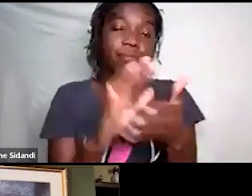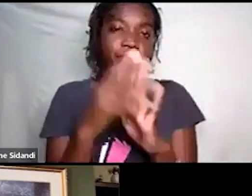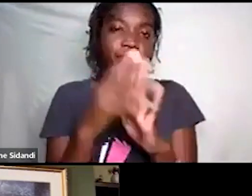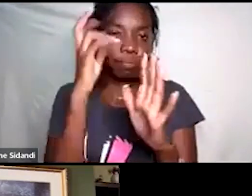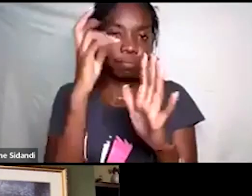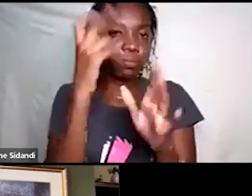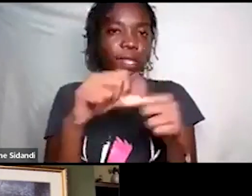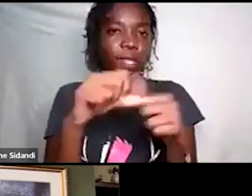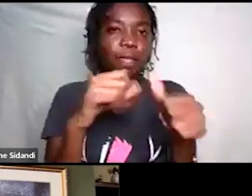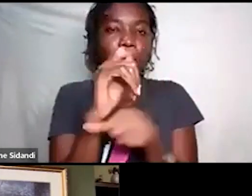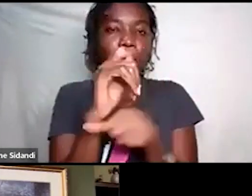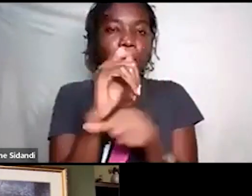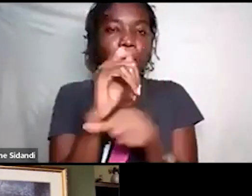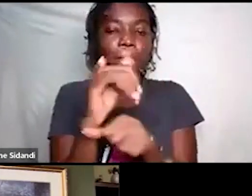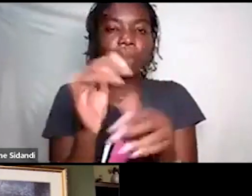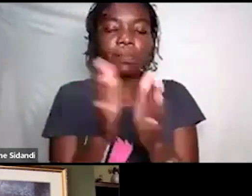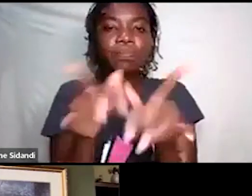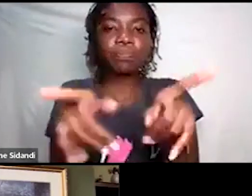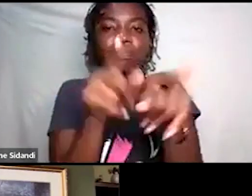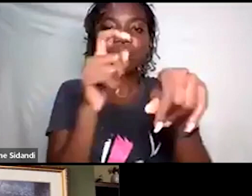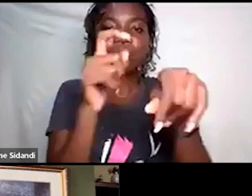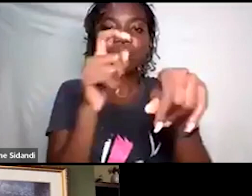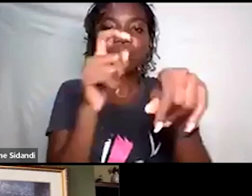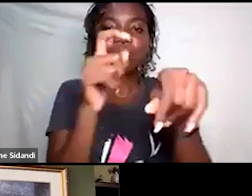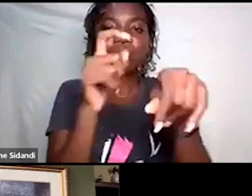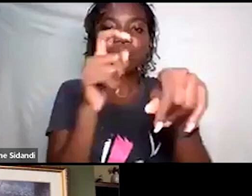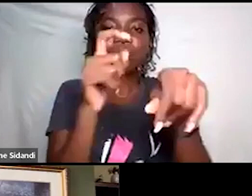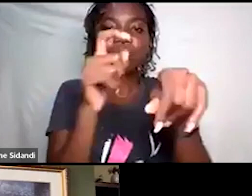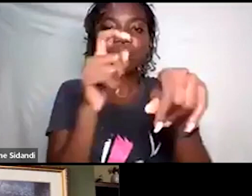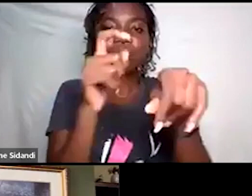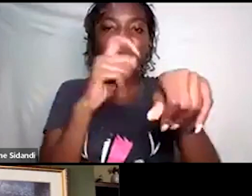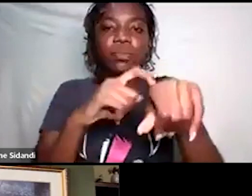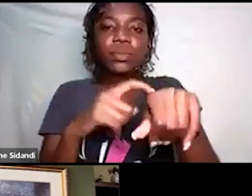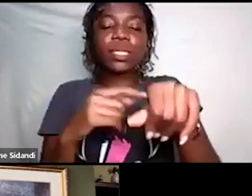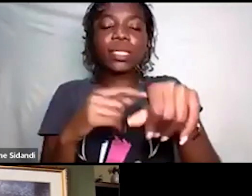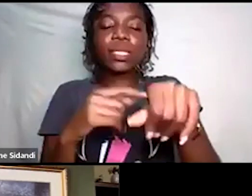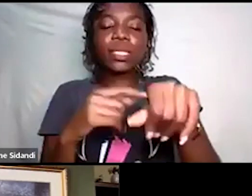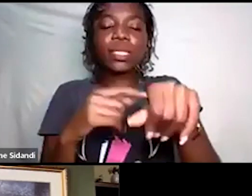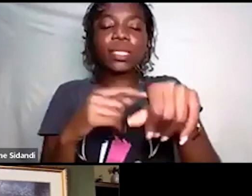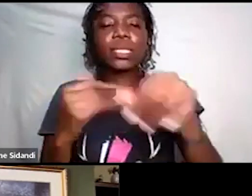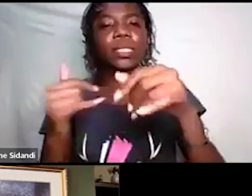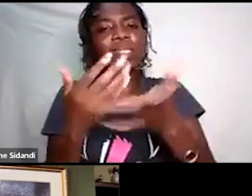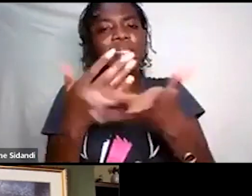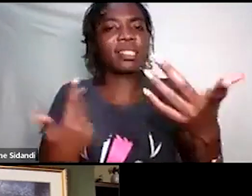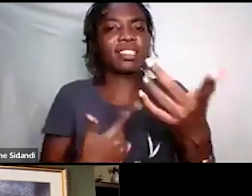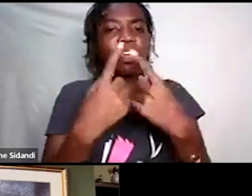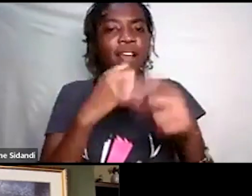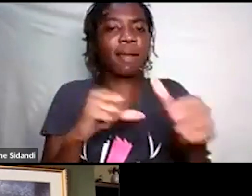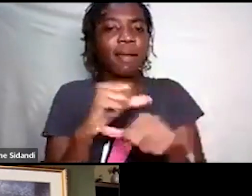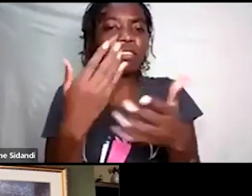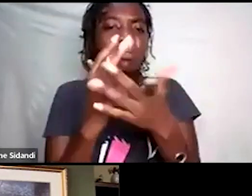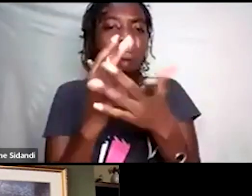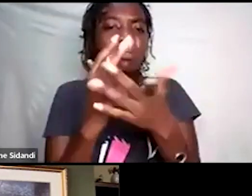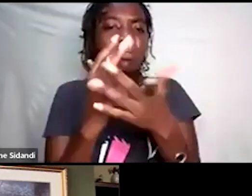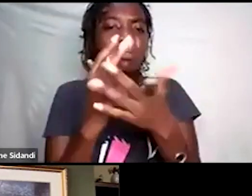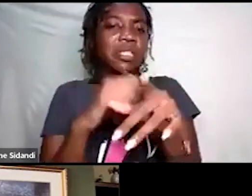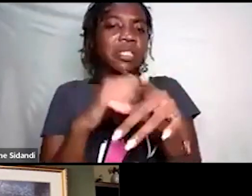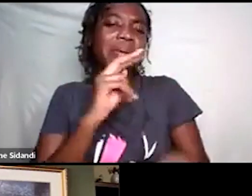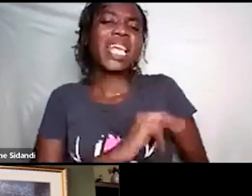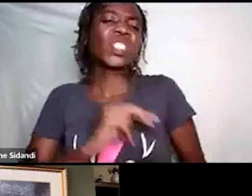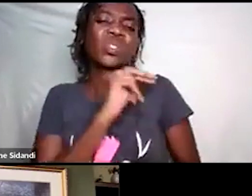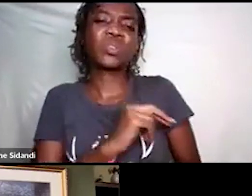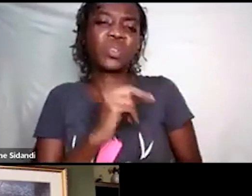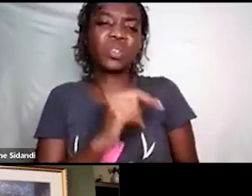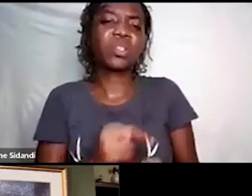time, I mean, some of these things we're talking about is sometimes it's natural. Yeah. Falling in love is not forced. It's a